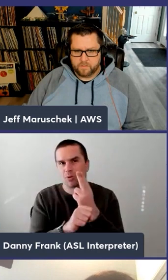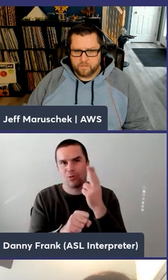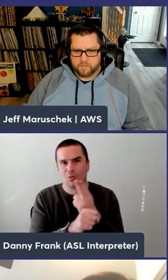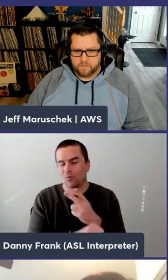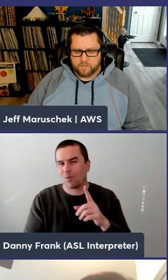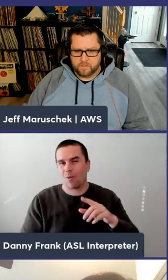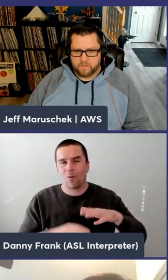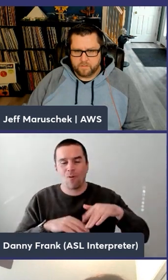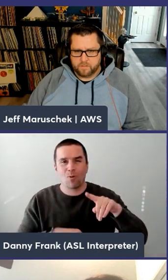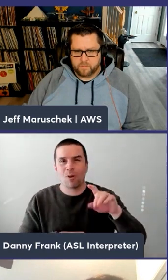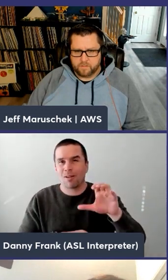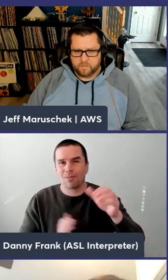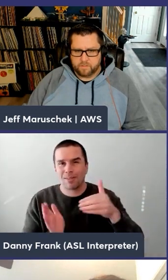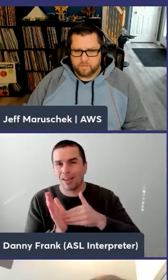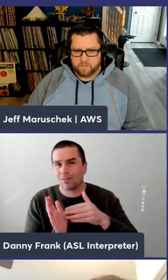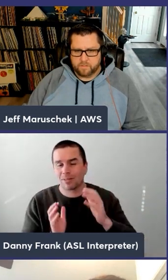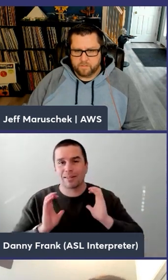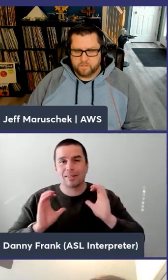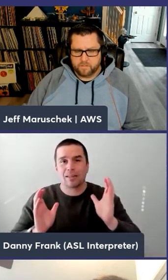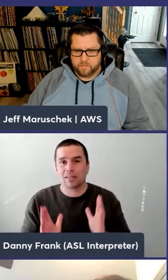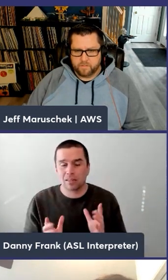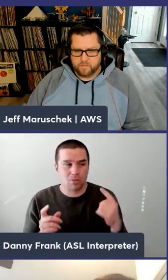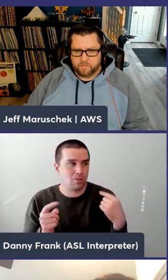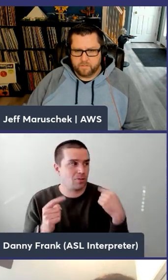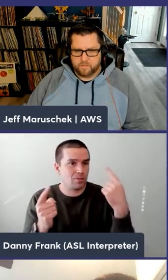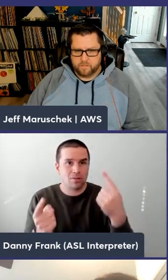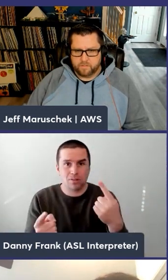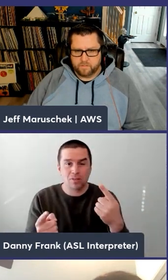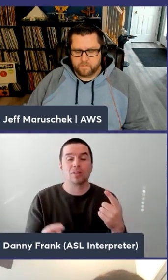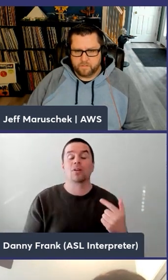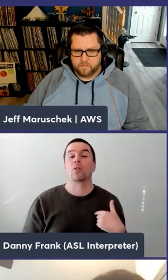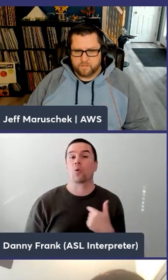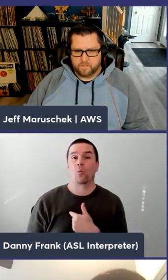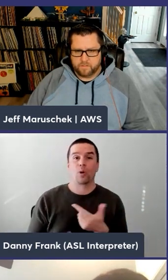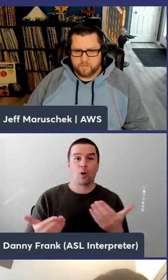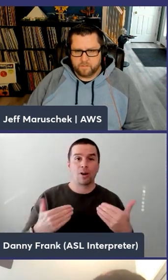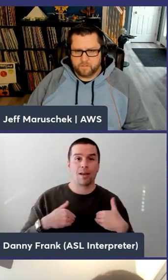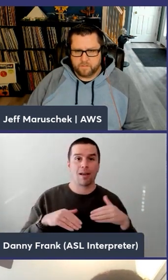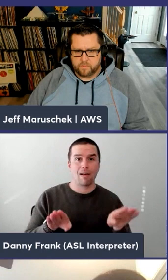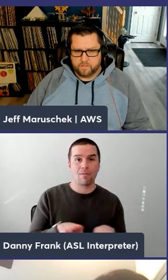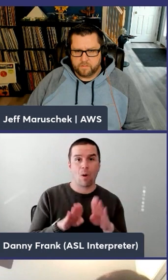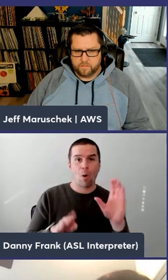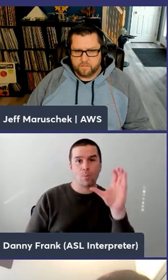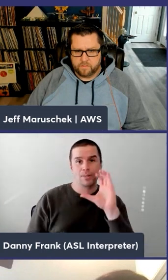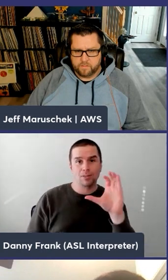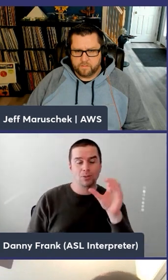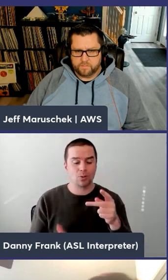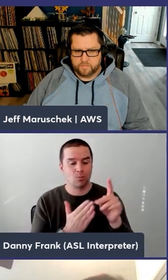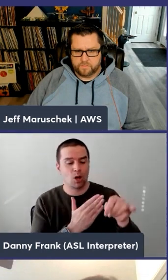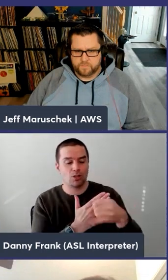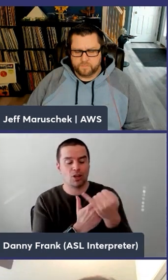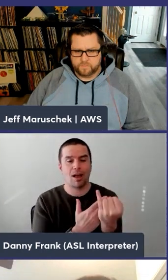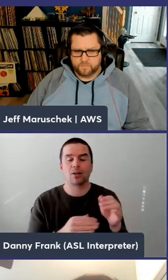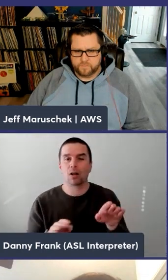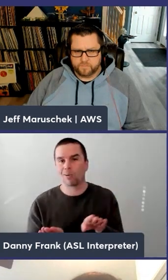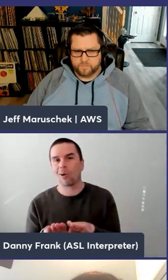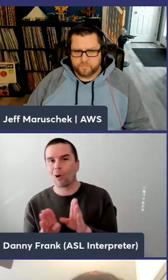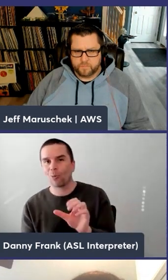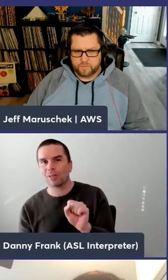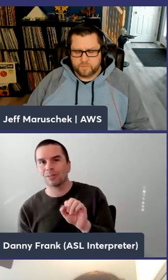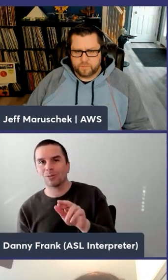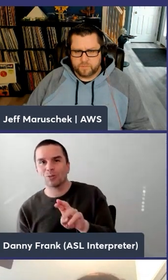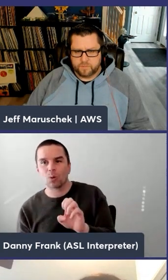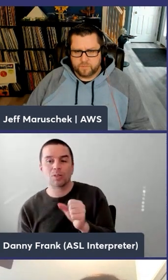of customers, especially, because we have already the existing OpenSearch project, which is open source, as well as the